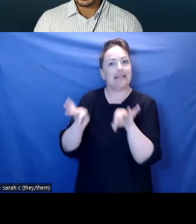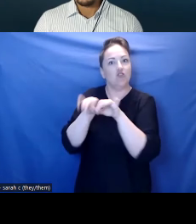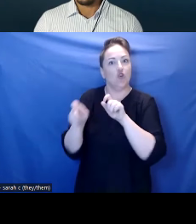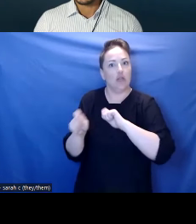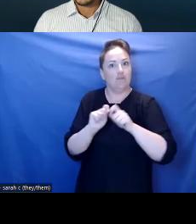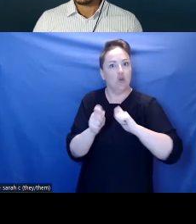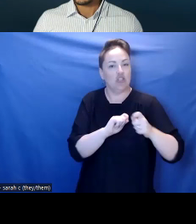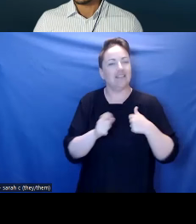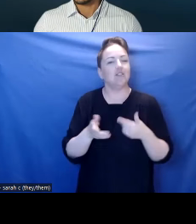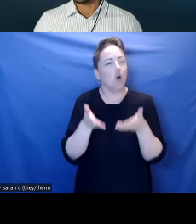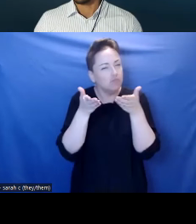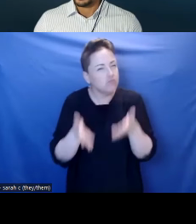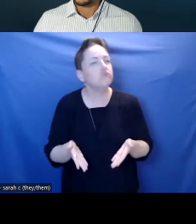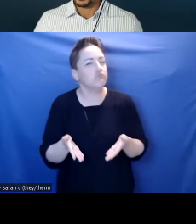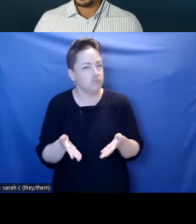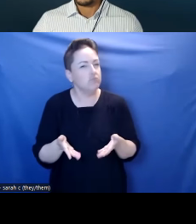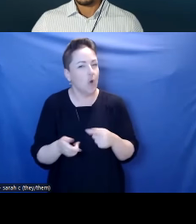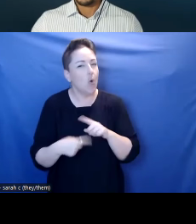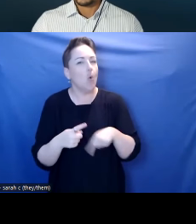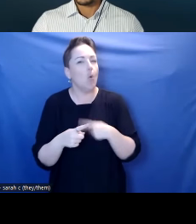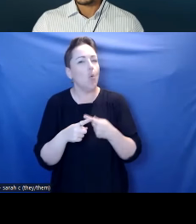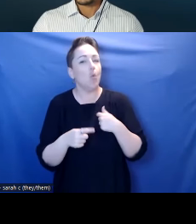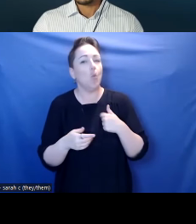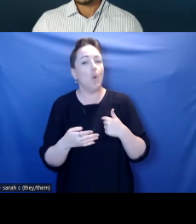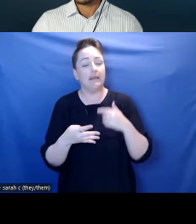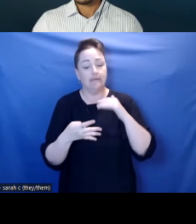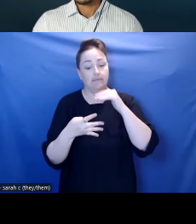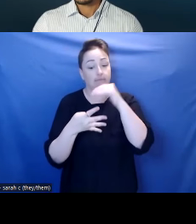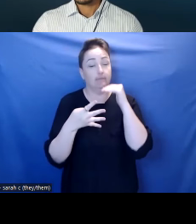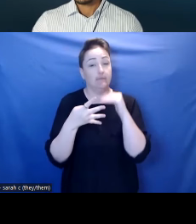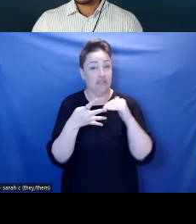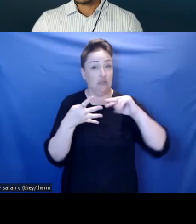ask yourself in step 2 when you're evaluating the barriers.